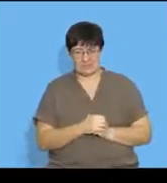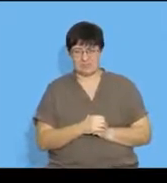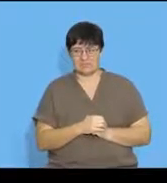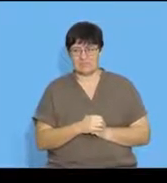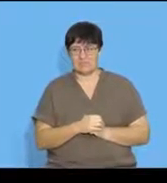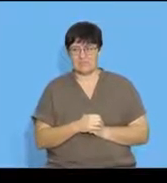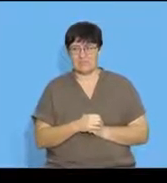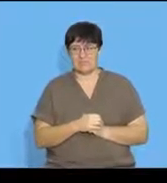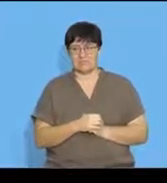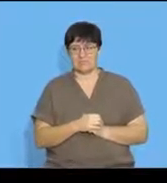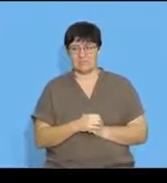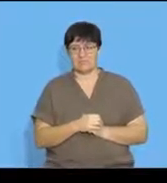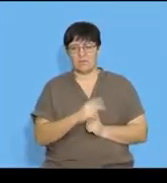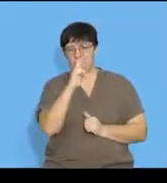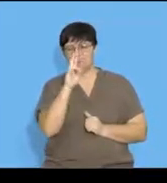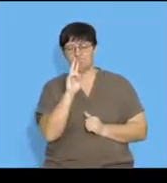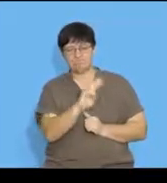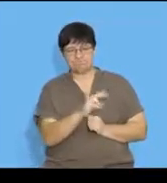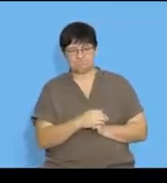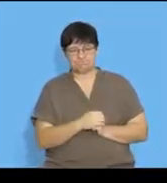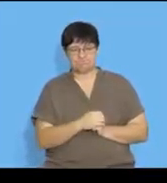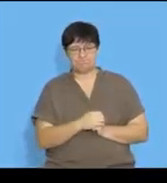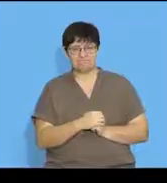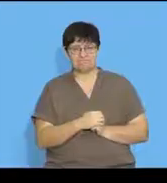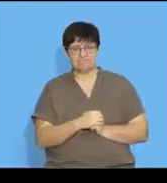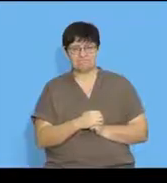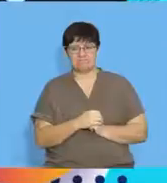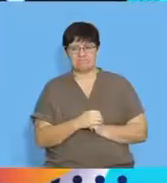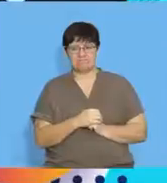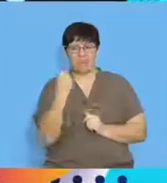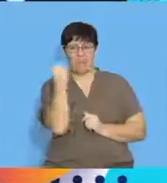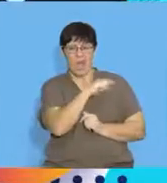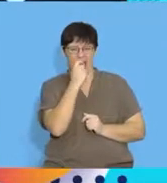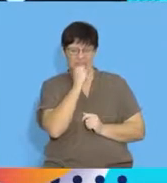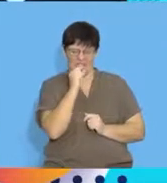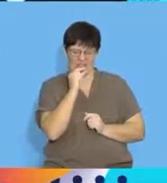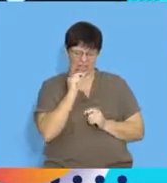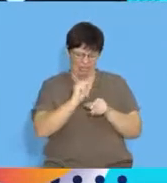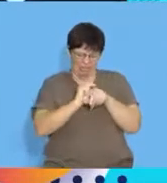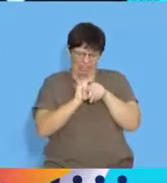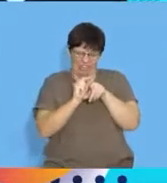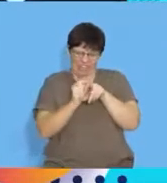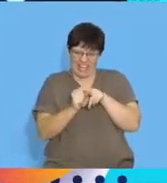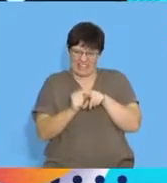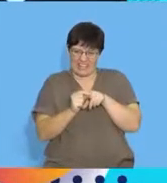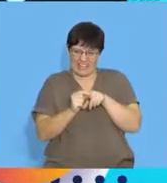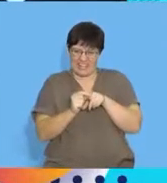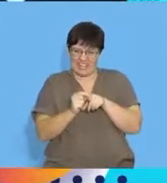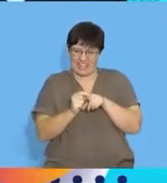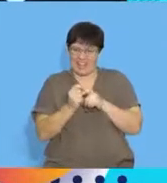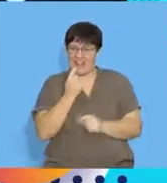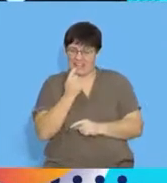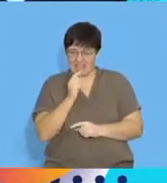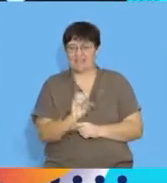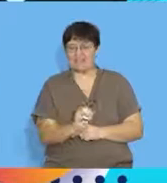But you will notice from the very thick whiteness on the tongue. And that's